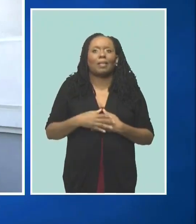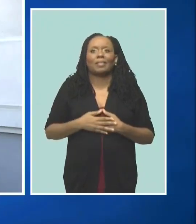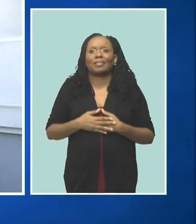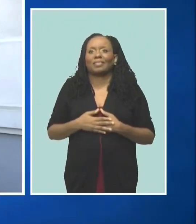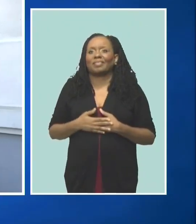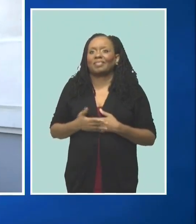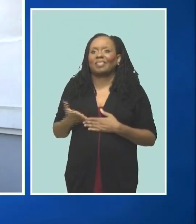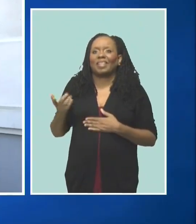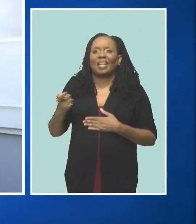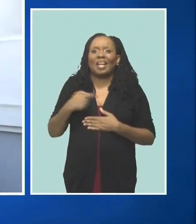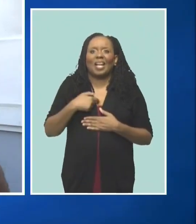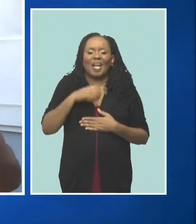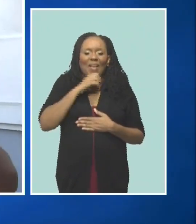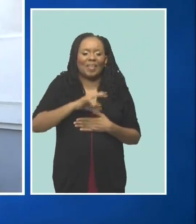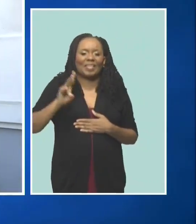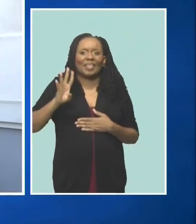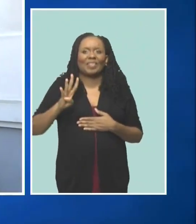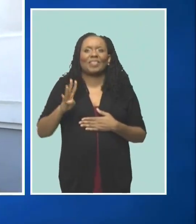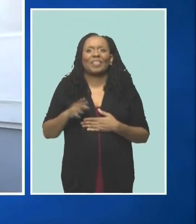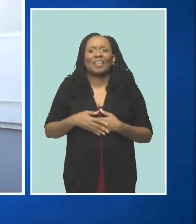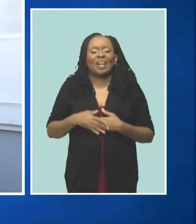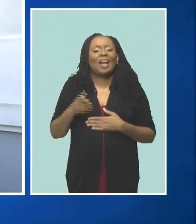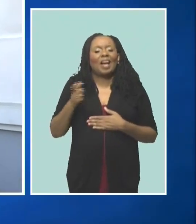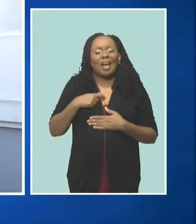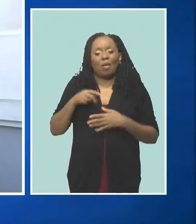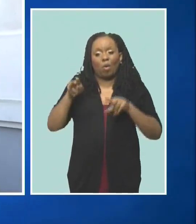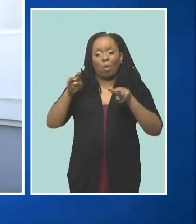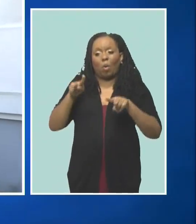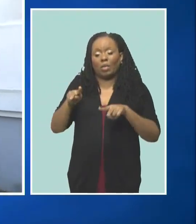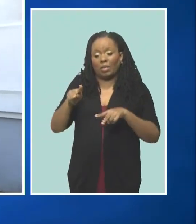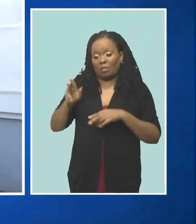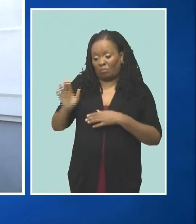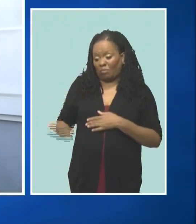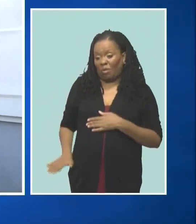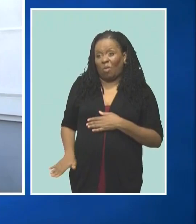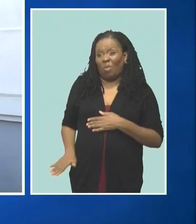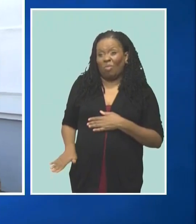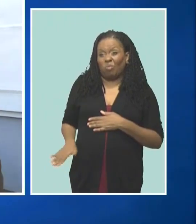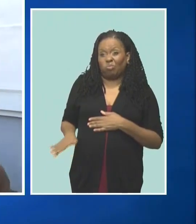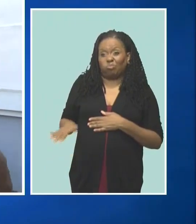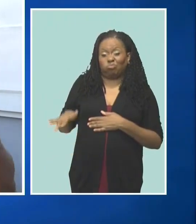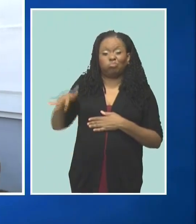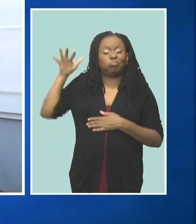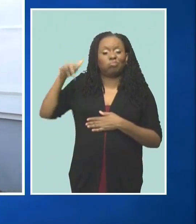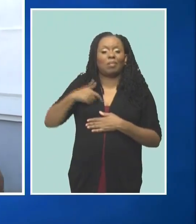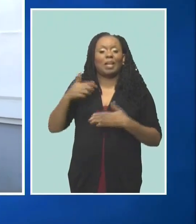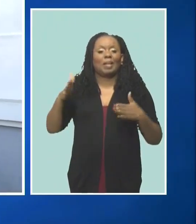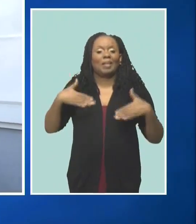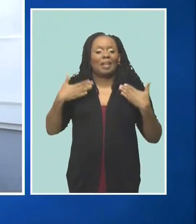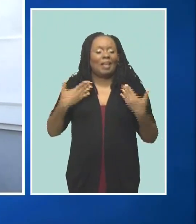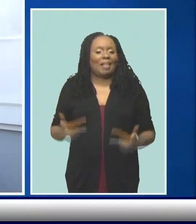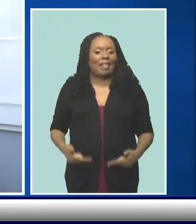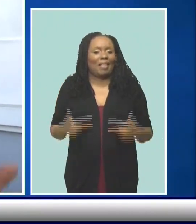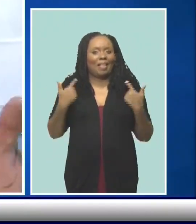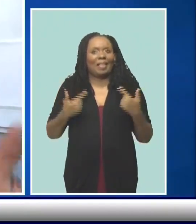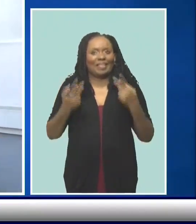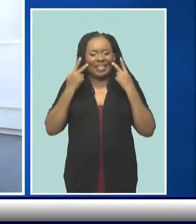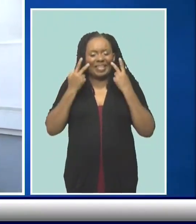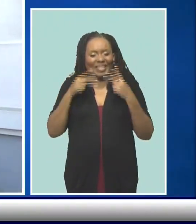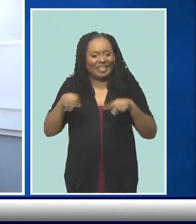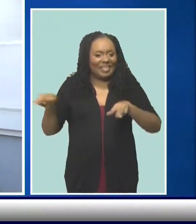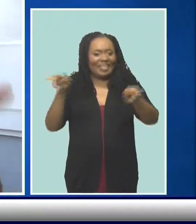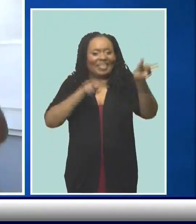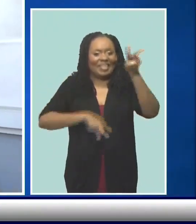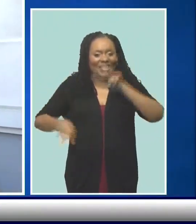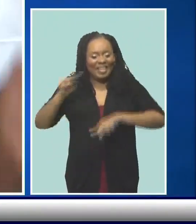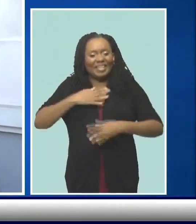74 and I was coming from Denver Small and I'm enjoying it. I'm glad I live to see this age too and enjoy it too.